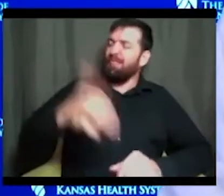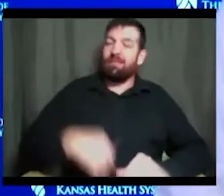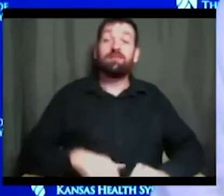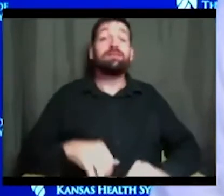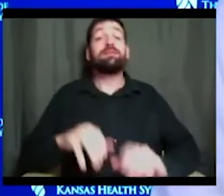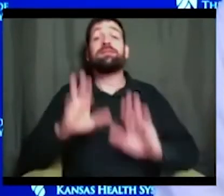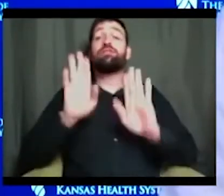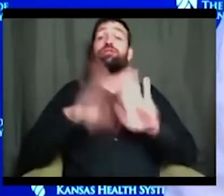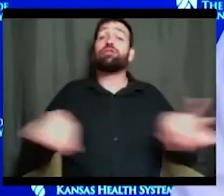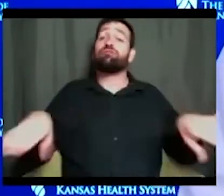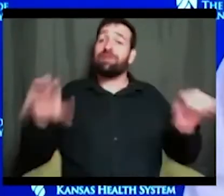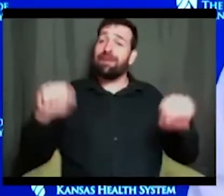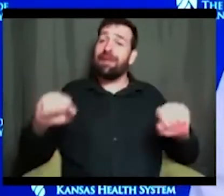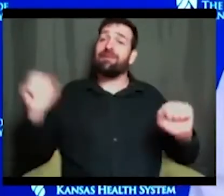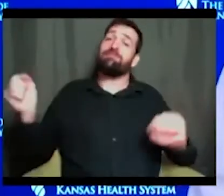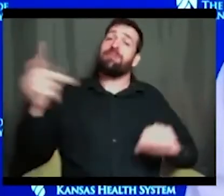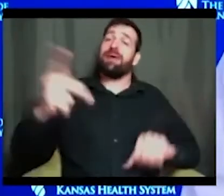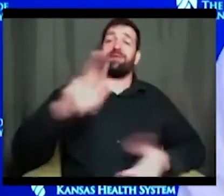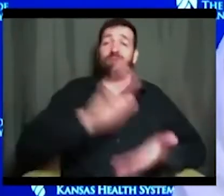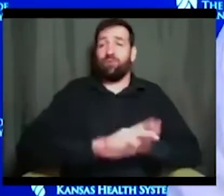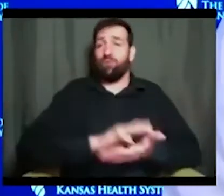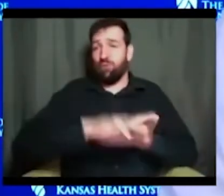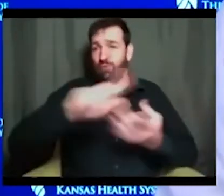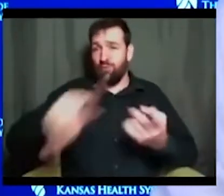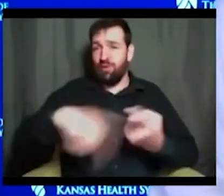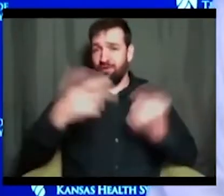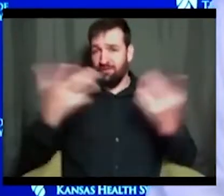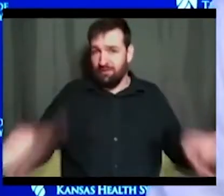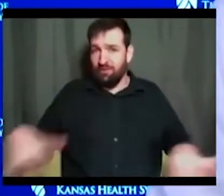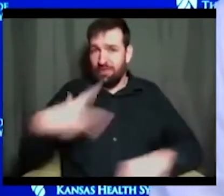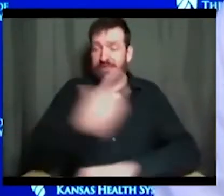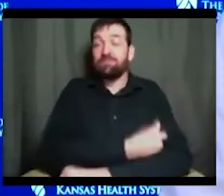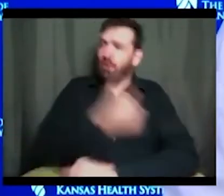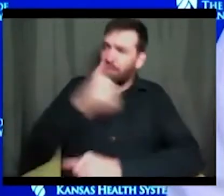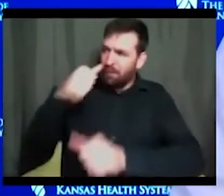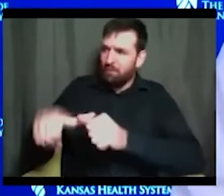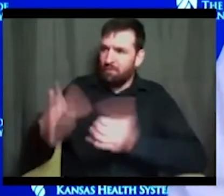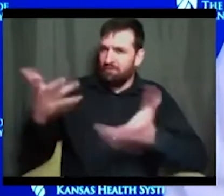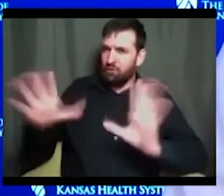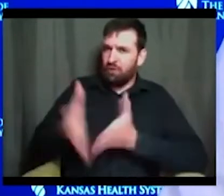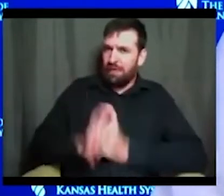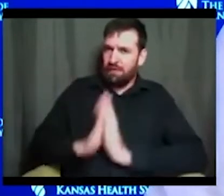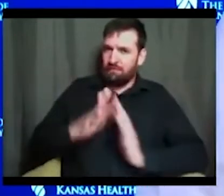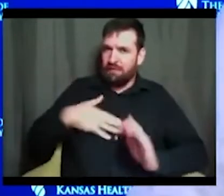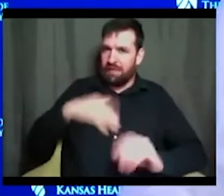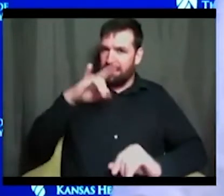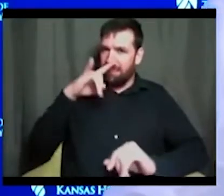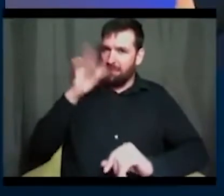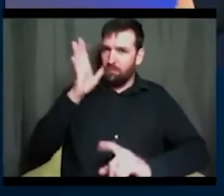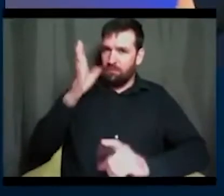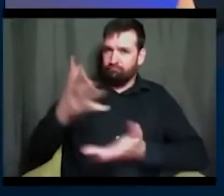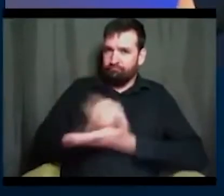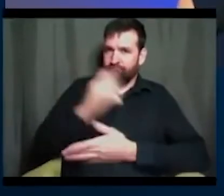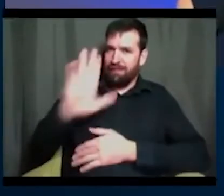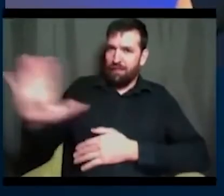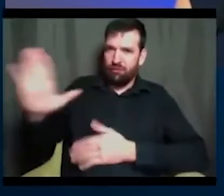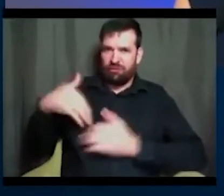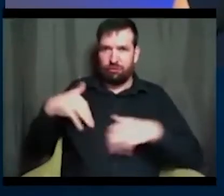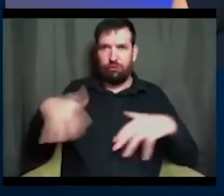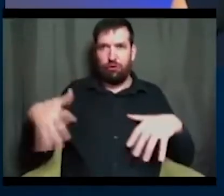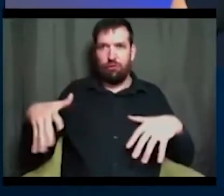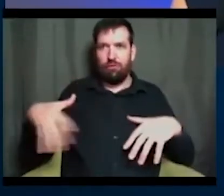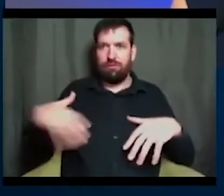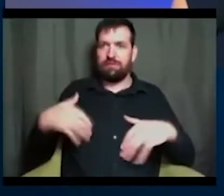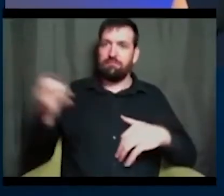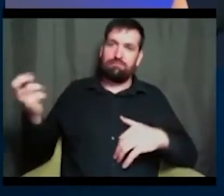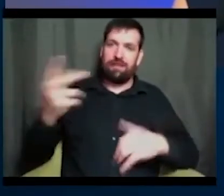go back to school after getting the vaccine, which is a very good thing. Remember, I asked you because I said Yeah. my kids were going to get theirs, and I was a little nervous about sending them back to school, wondering if they